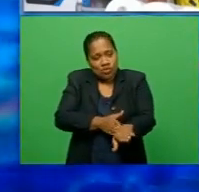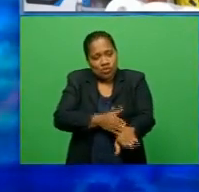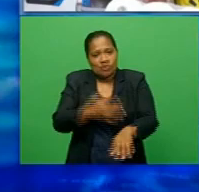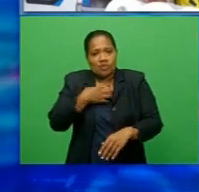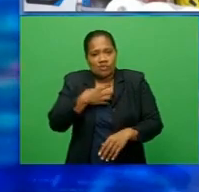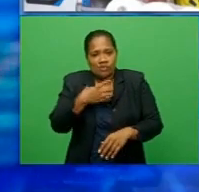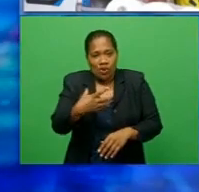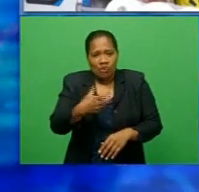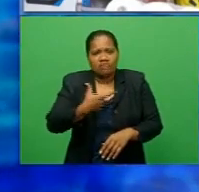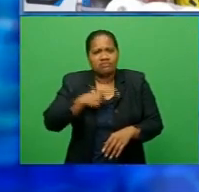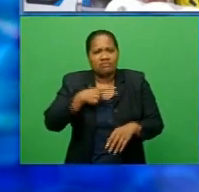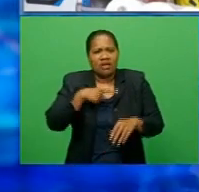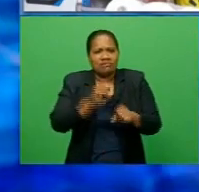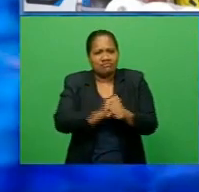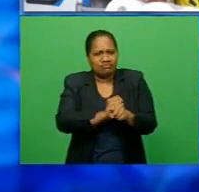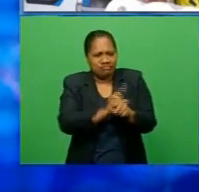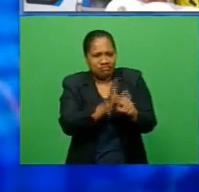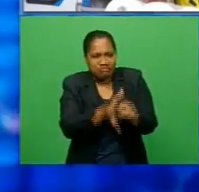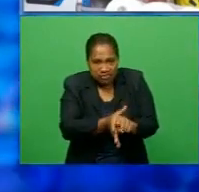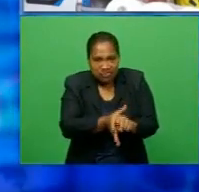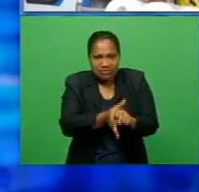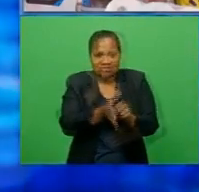COVID-19 infections and declining household income.